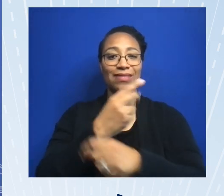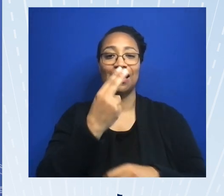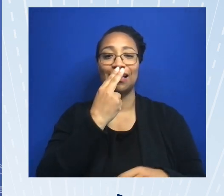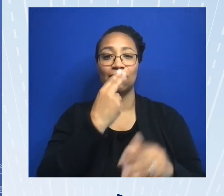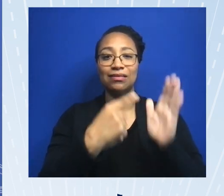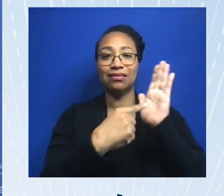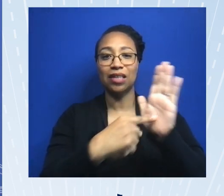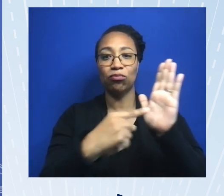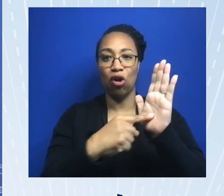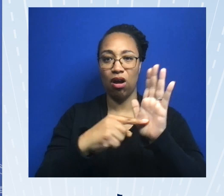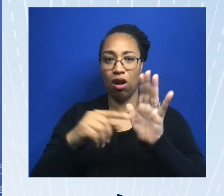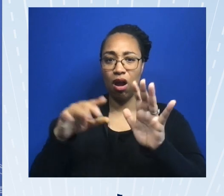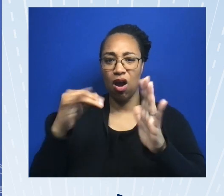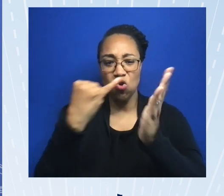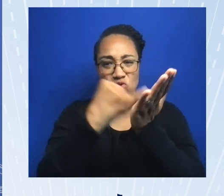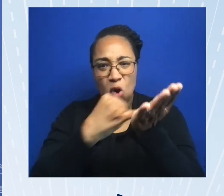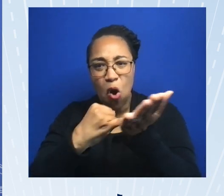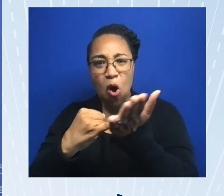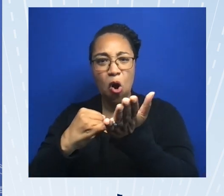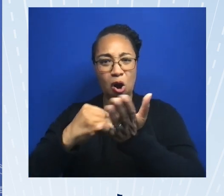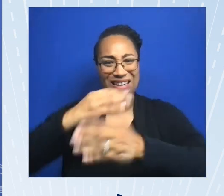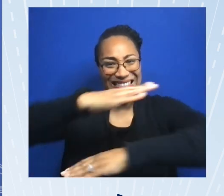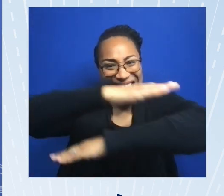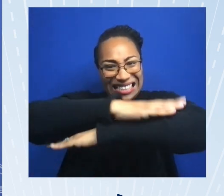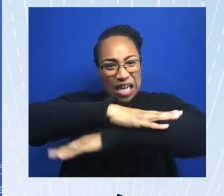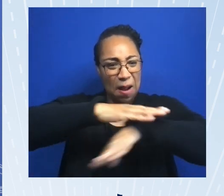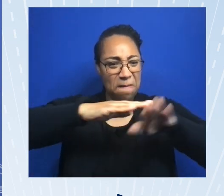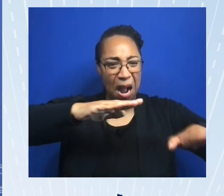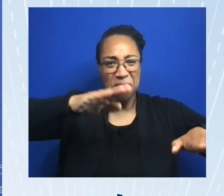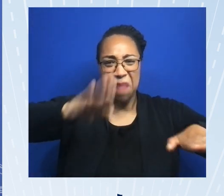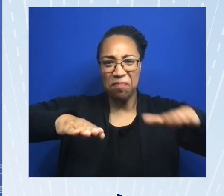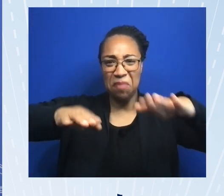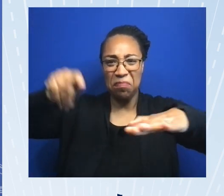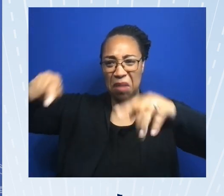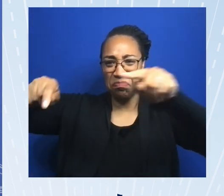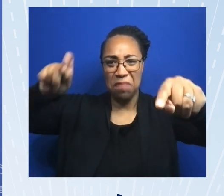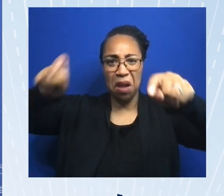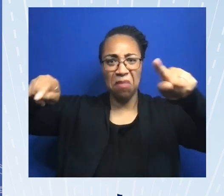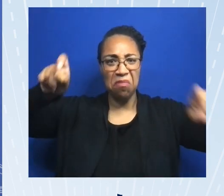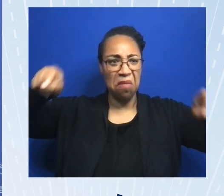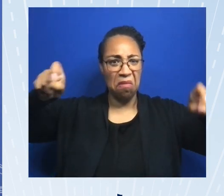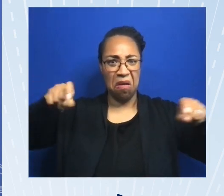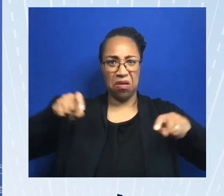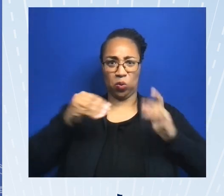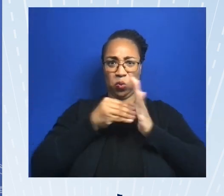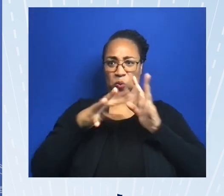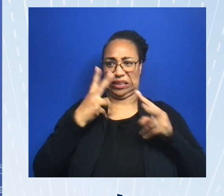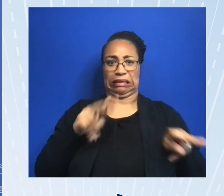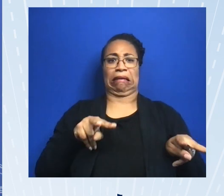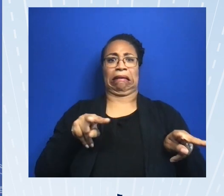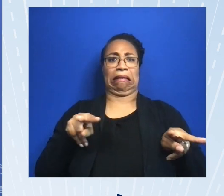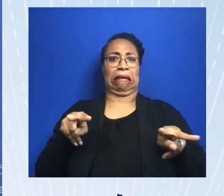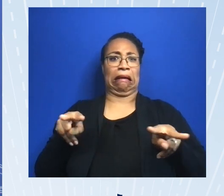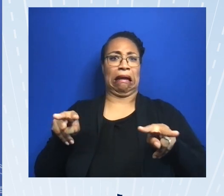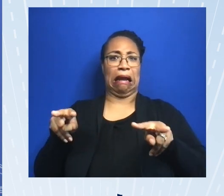Department of Housing and Urban Development also issued a letter with guidance to fair housing programs on their responsibilities to